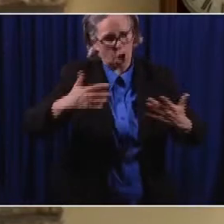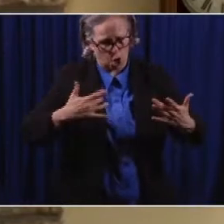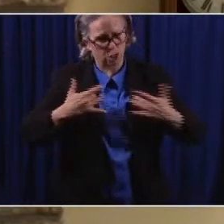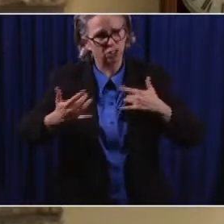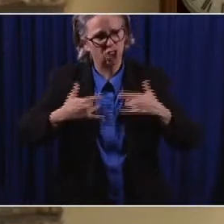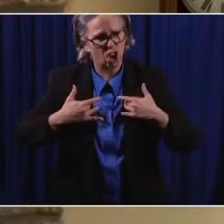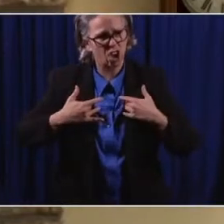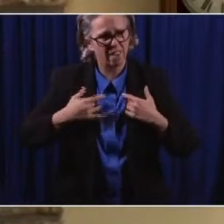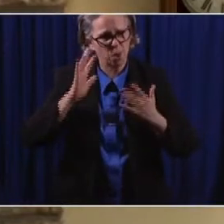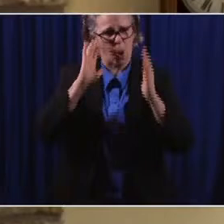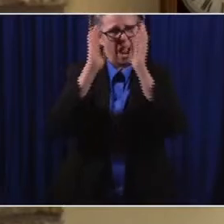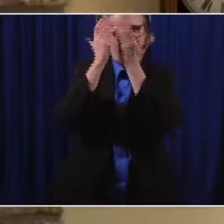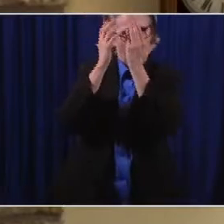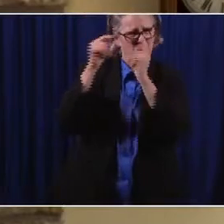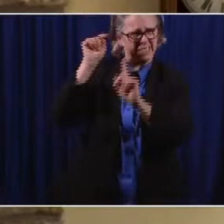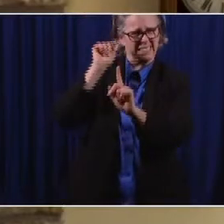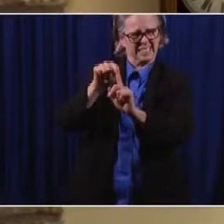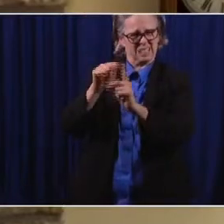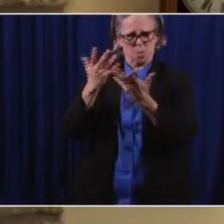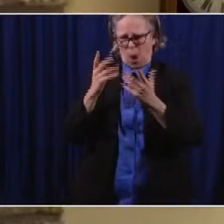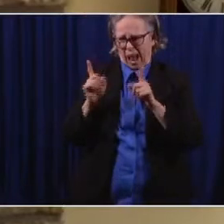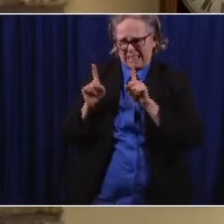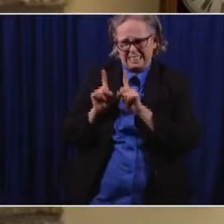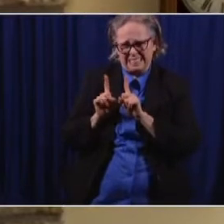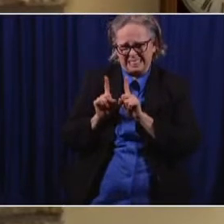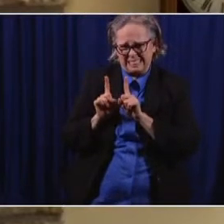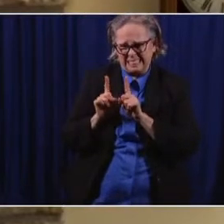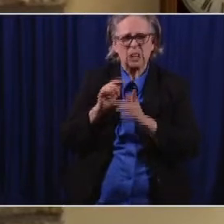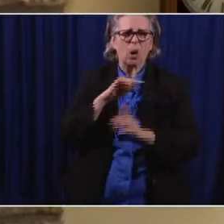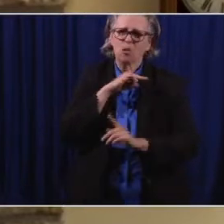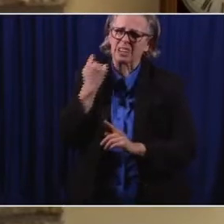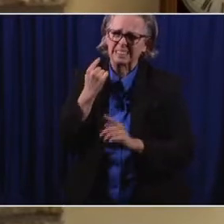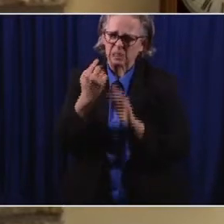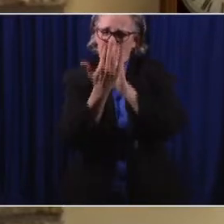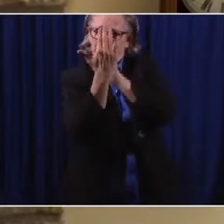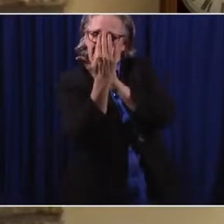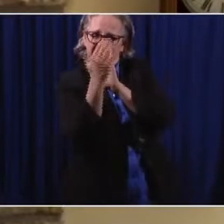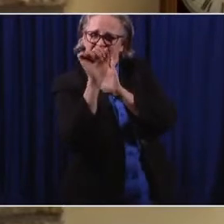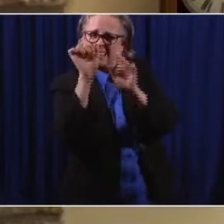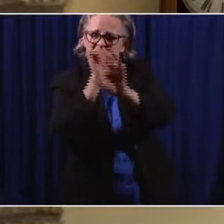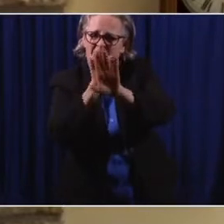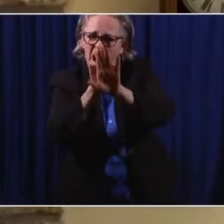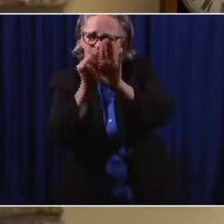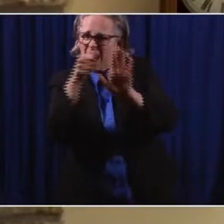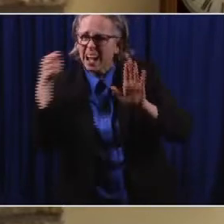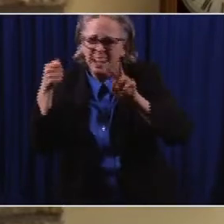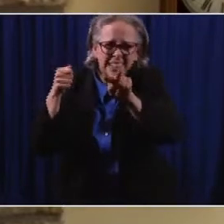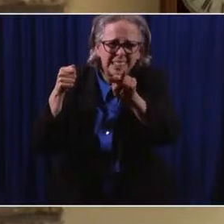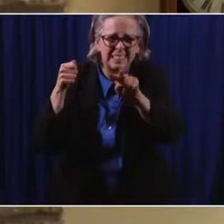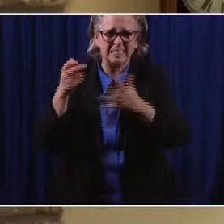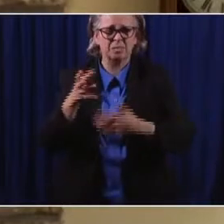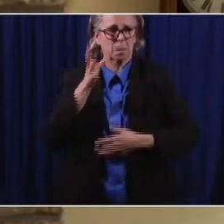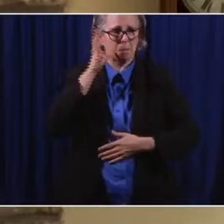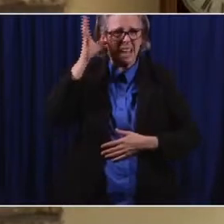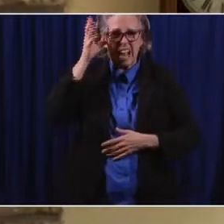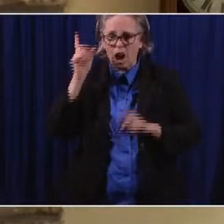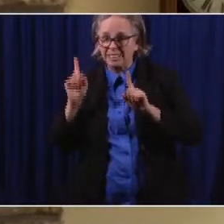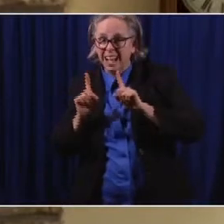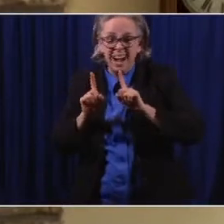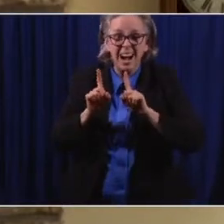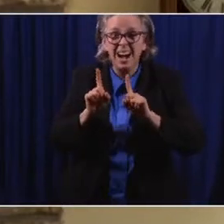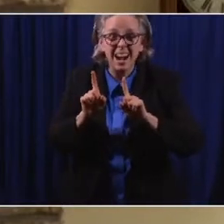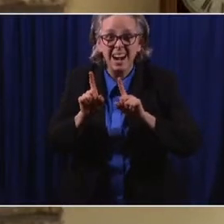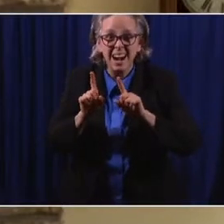about close contact with other kids, close contact with that person at that door. And